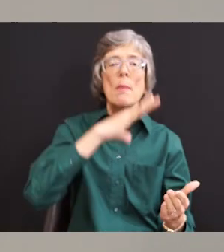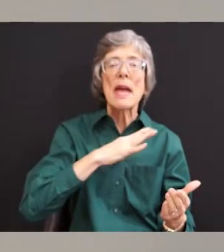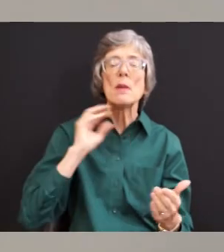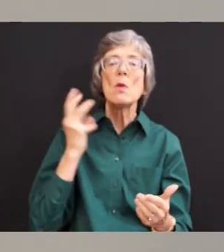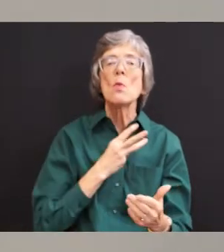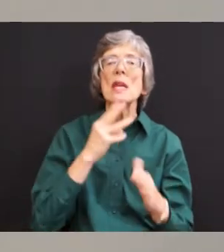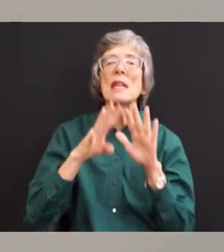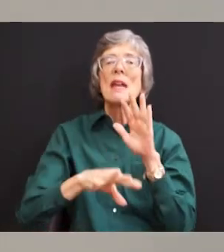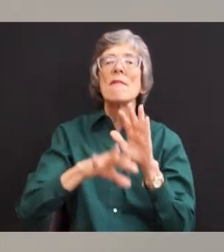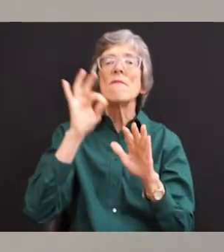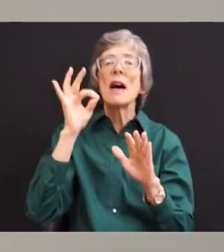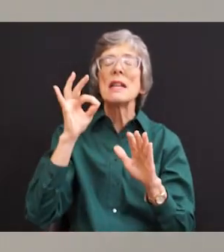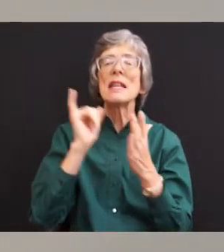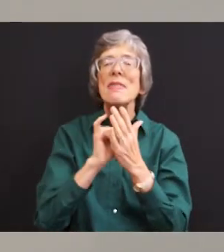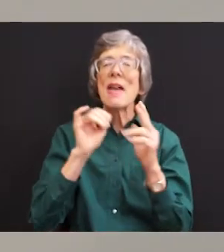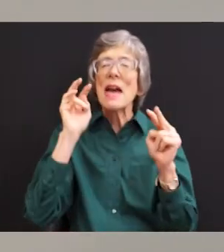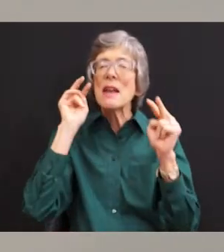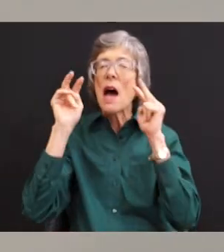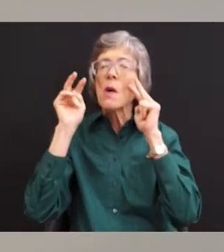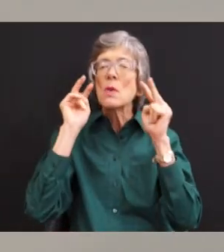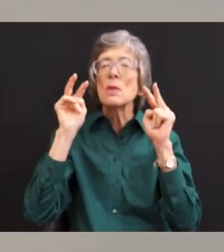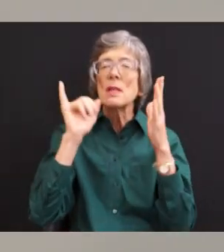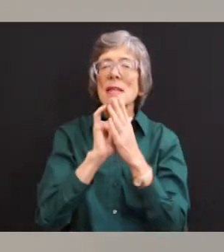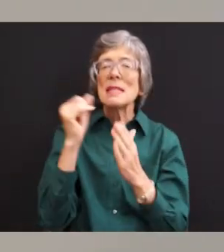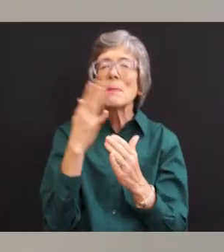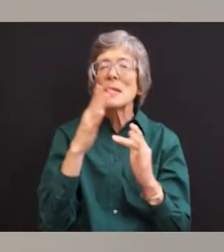in that outlook that something's missing.